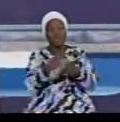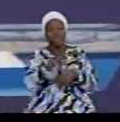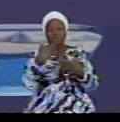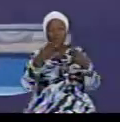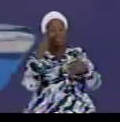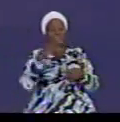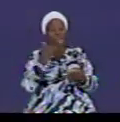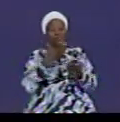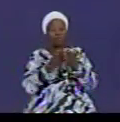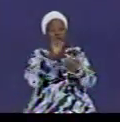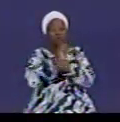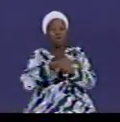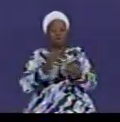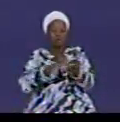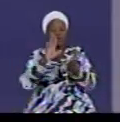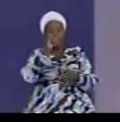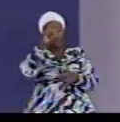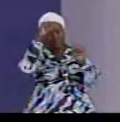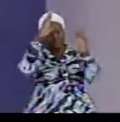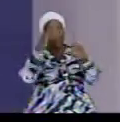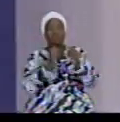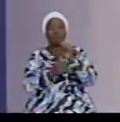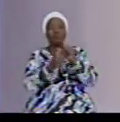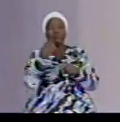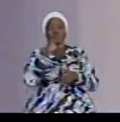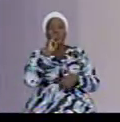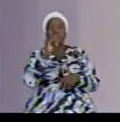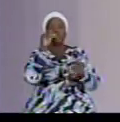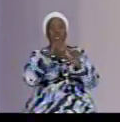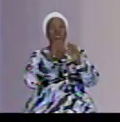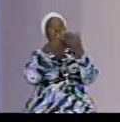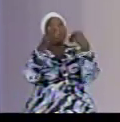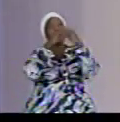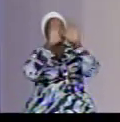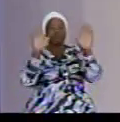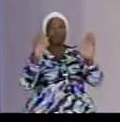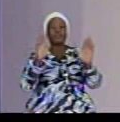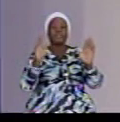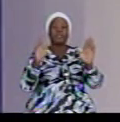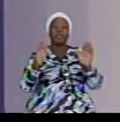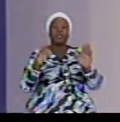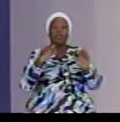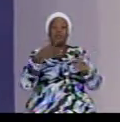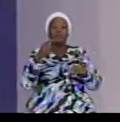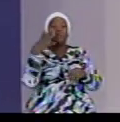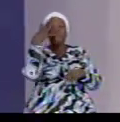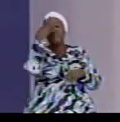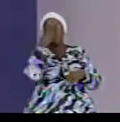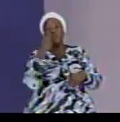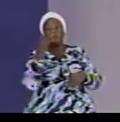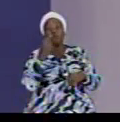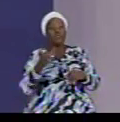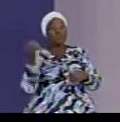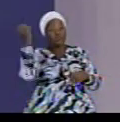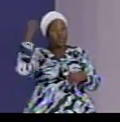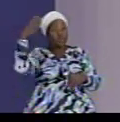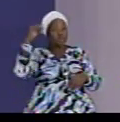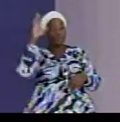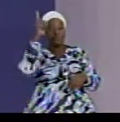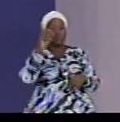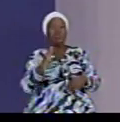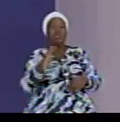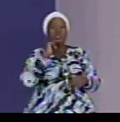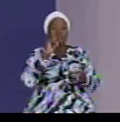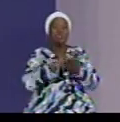and glorify your Father who is in heaven. The beauty of the grace of God is that